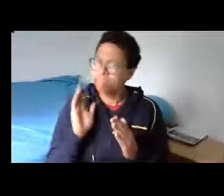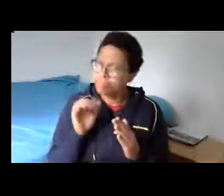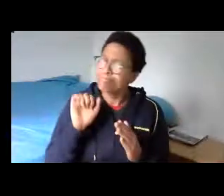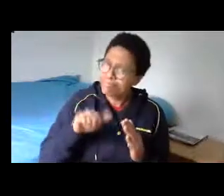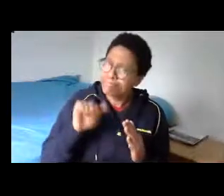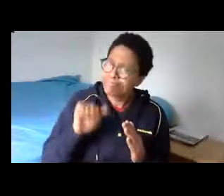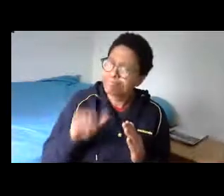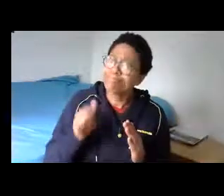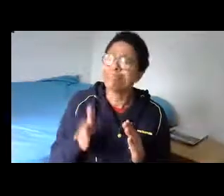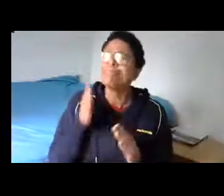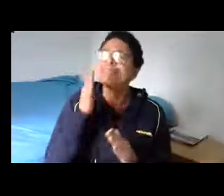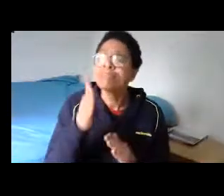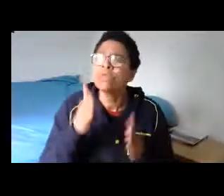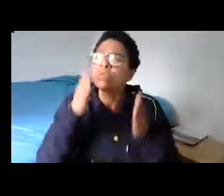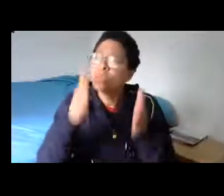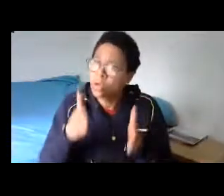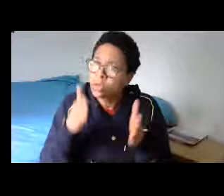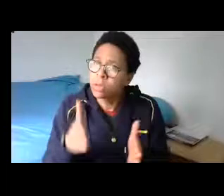those falls.